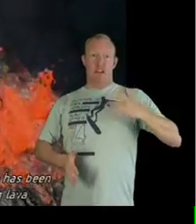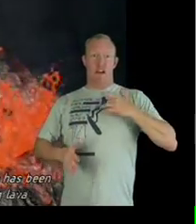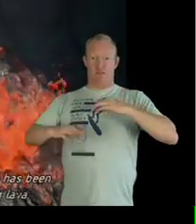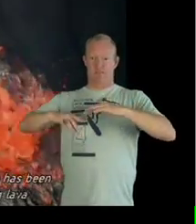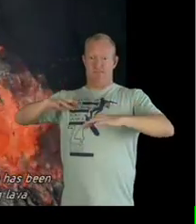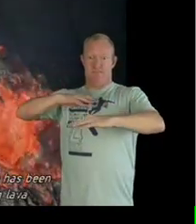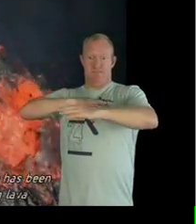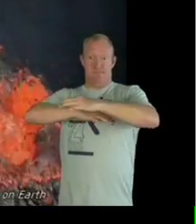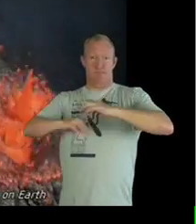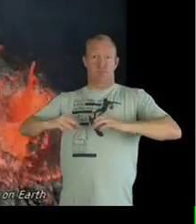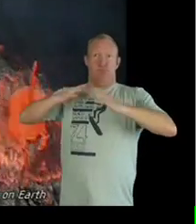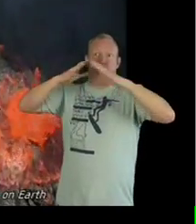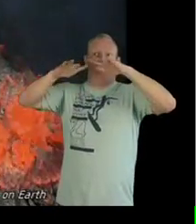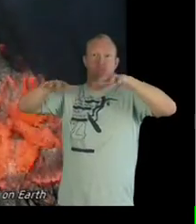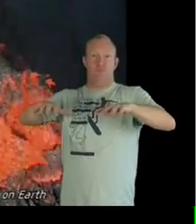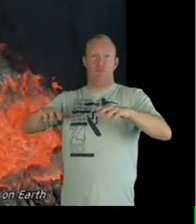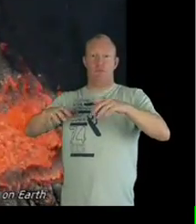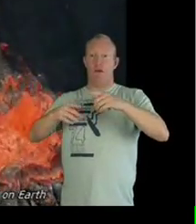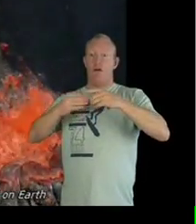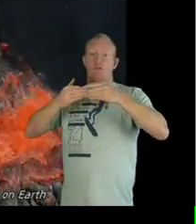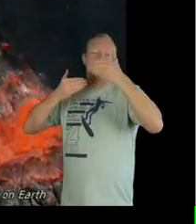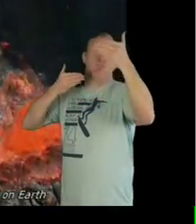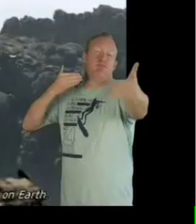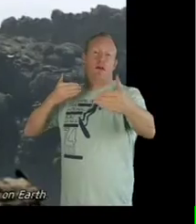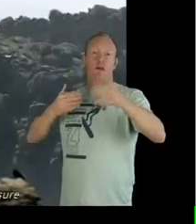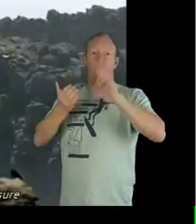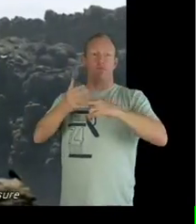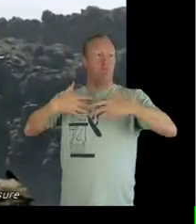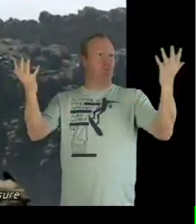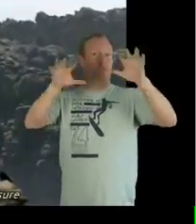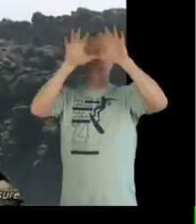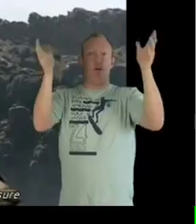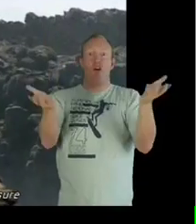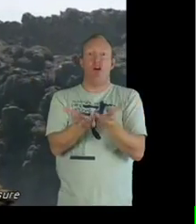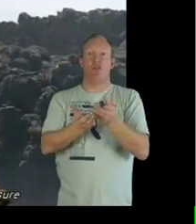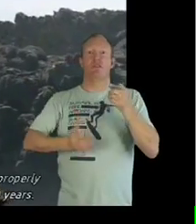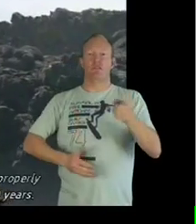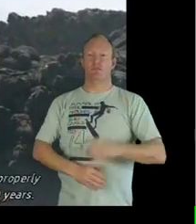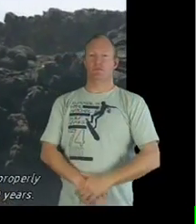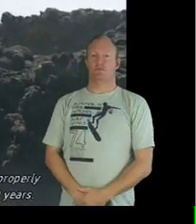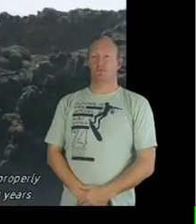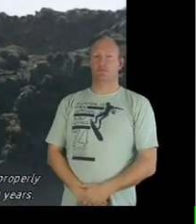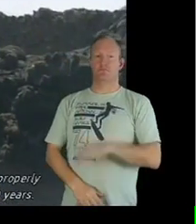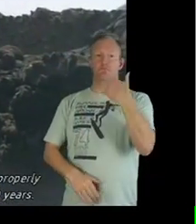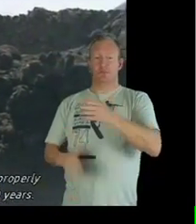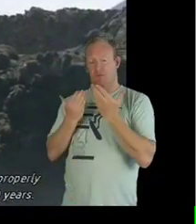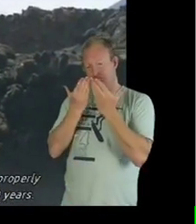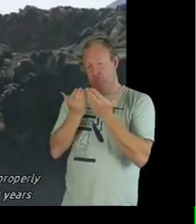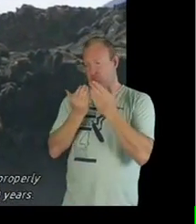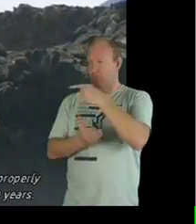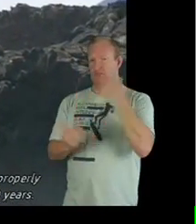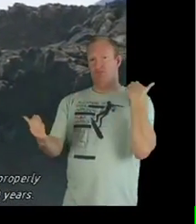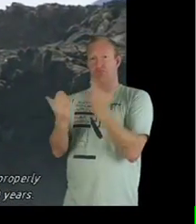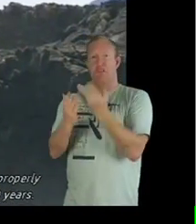continuously erupting lava for longer than any other on Earth, though no one's quite sure because it's only been properly studied for the